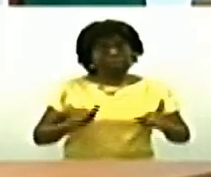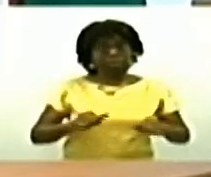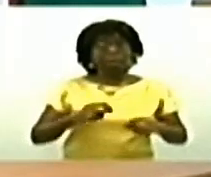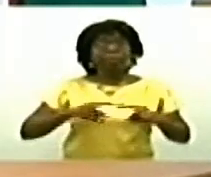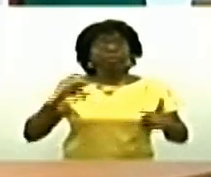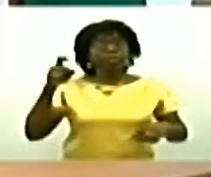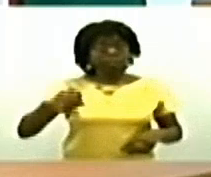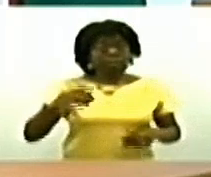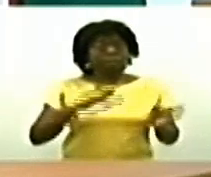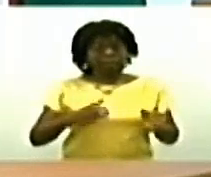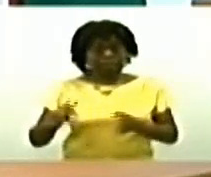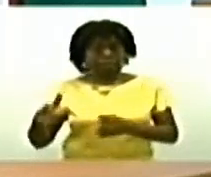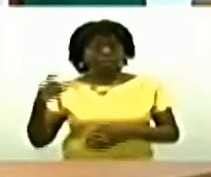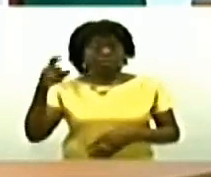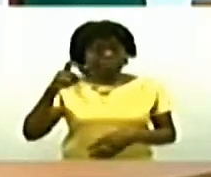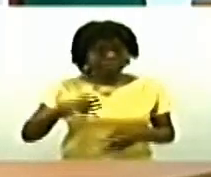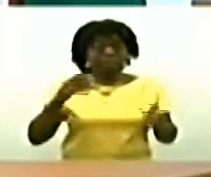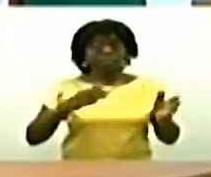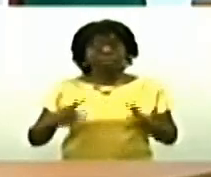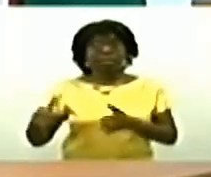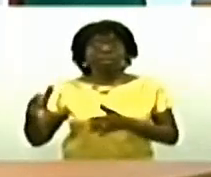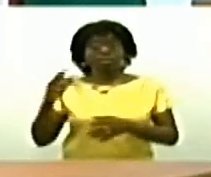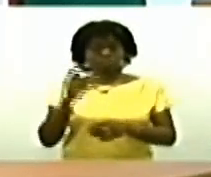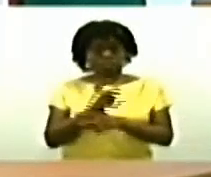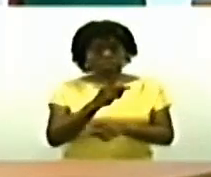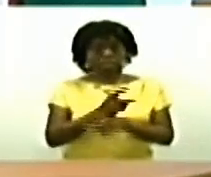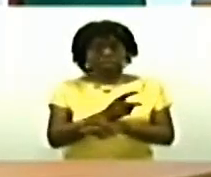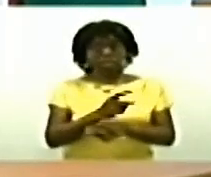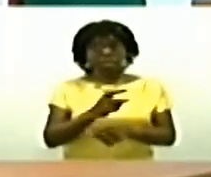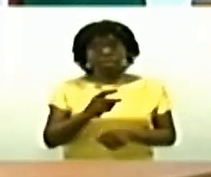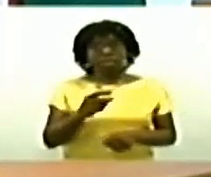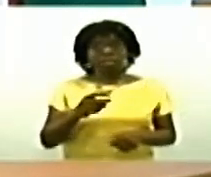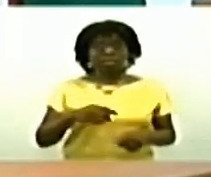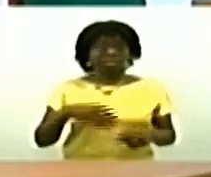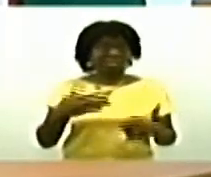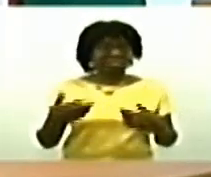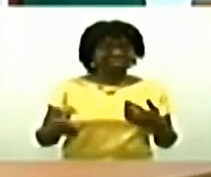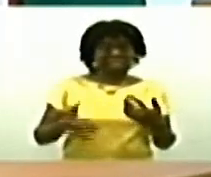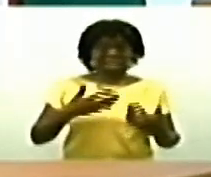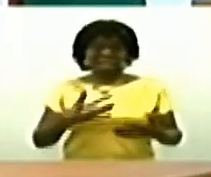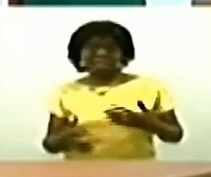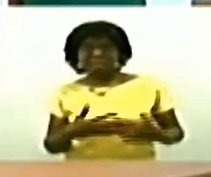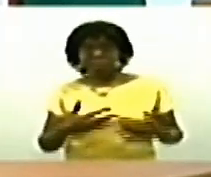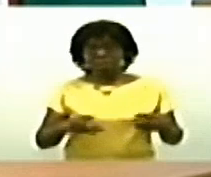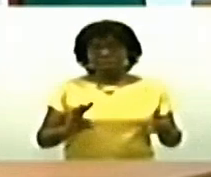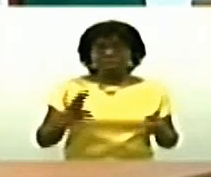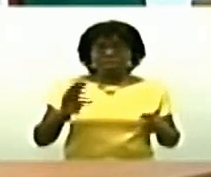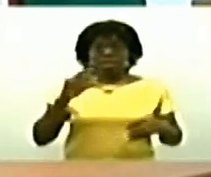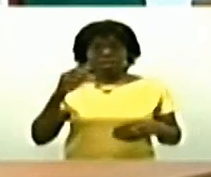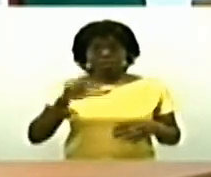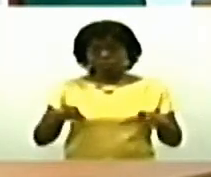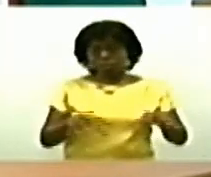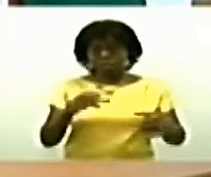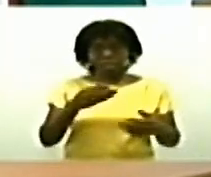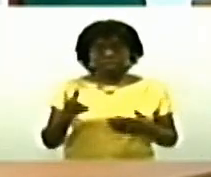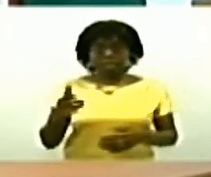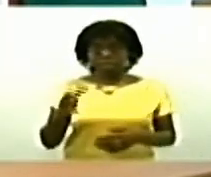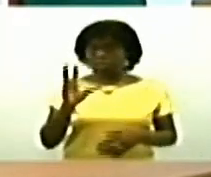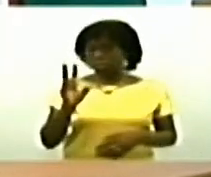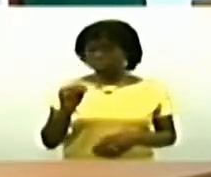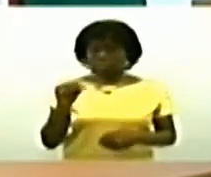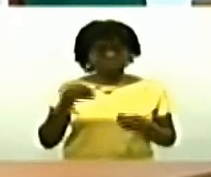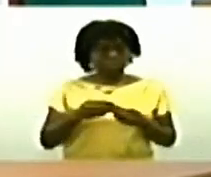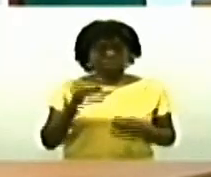have to plan. This thing has to be planned properly. The Vai-Ki-Vai approach of doing things, those days have come to an